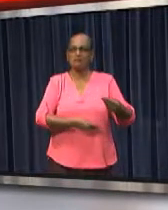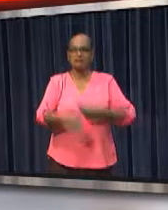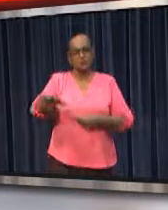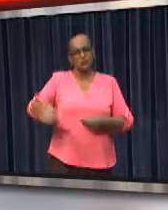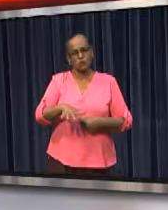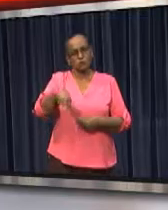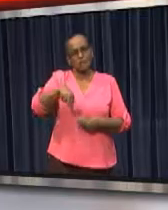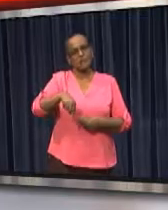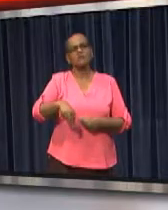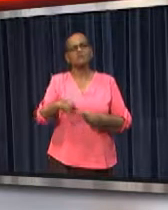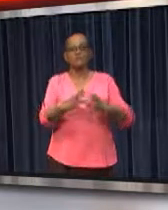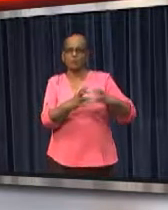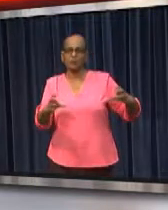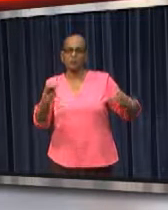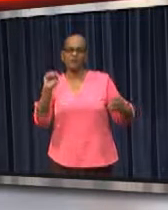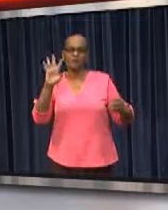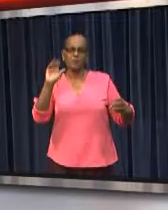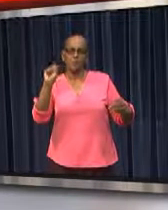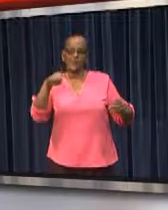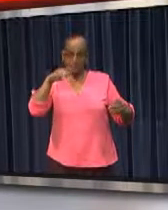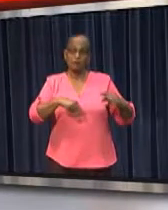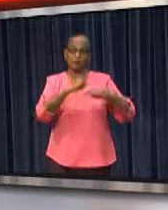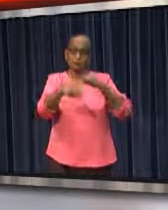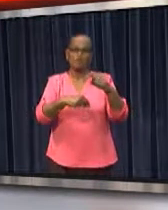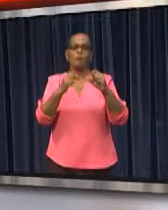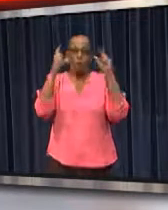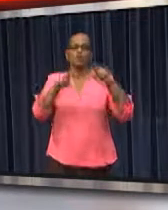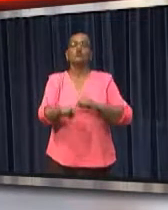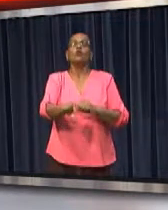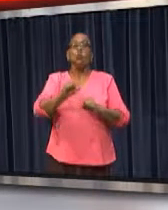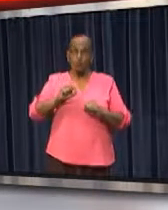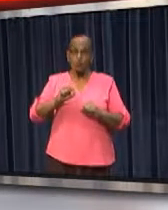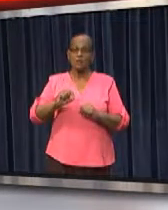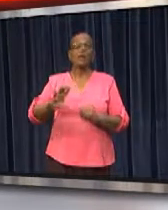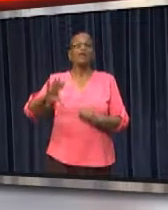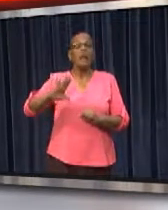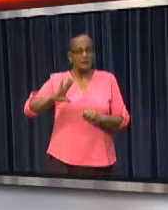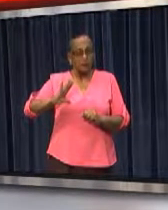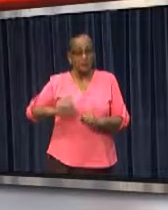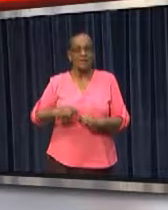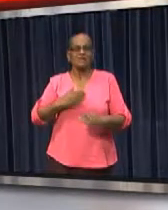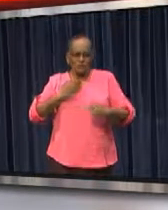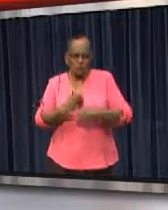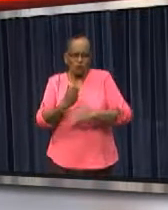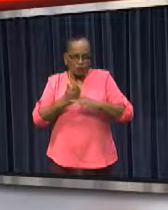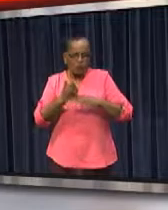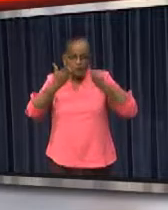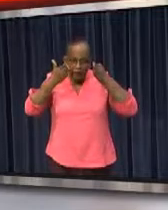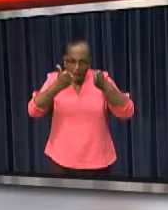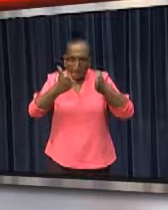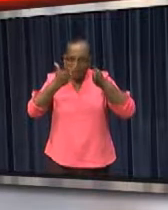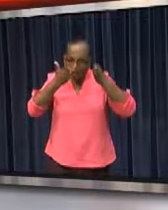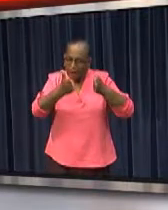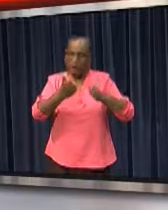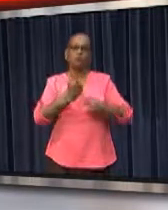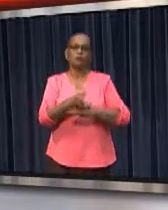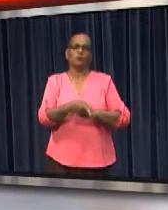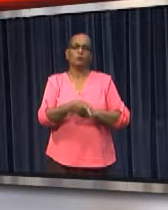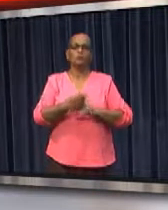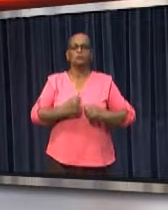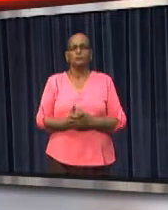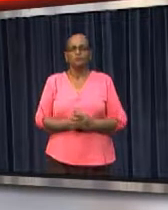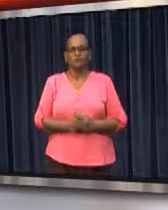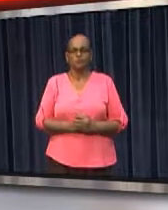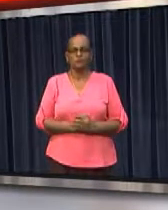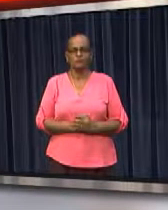situation of the company deliberately opted for this process, and the board is still paying extra attention